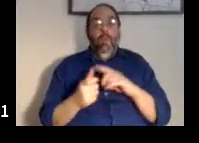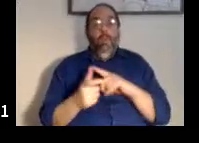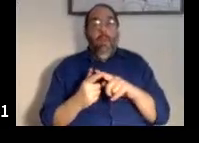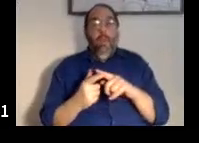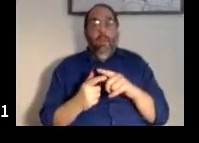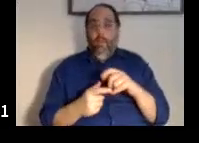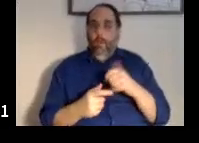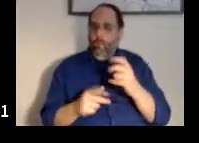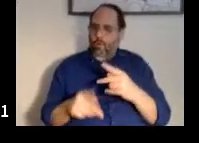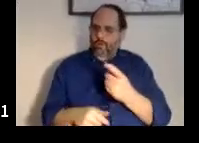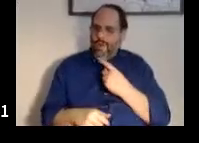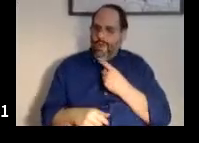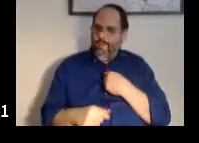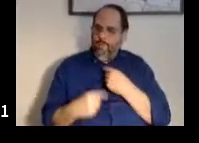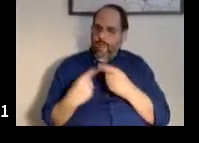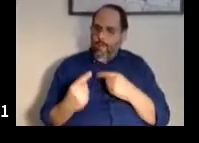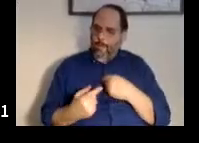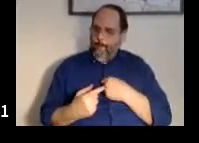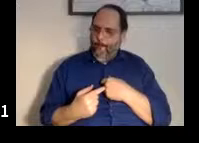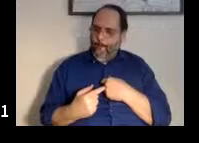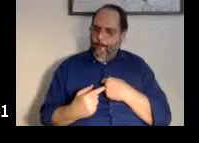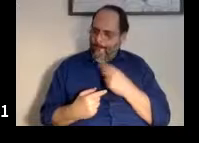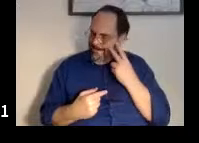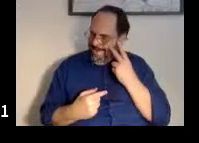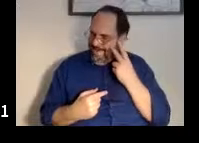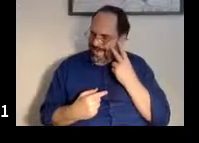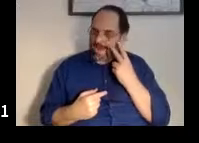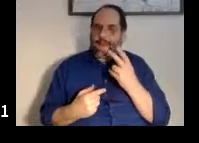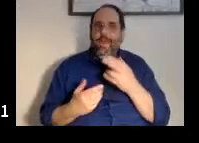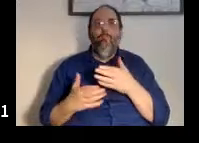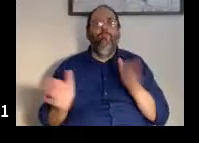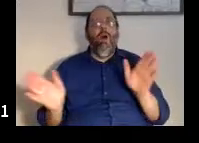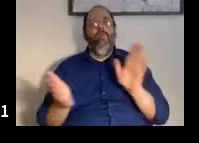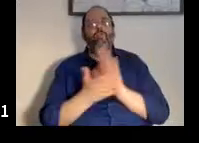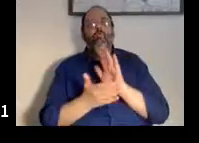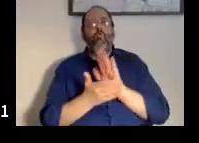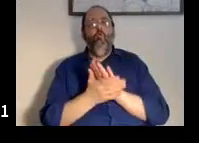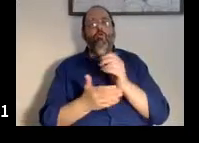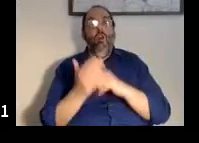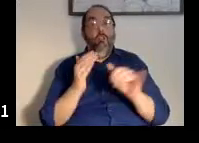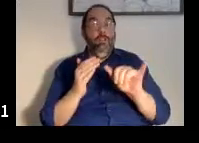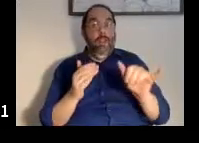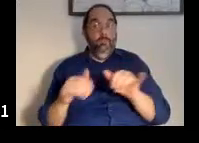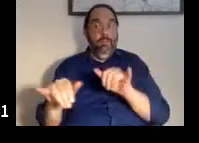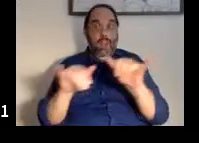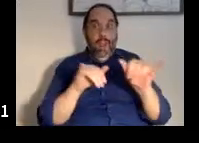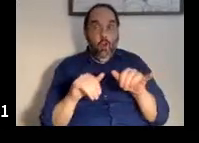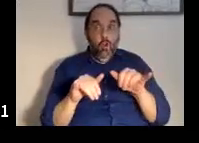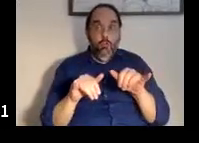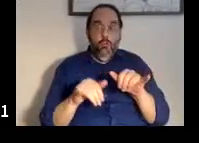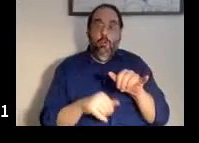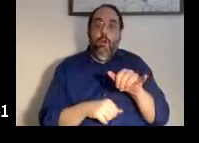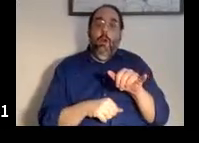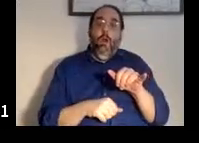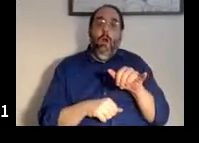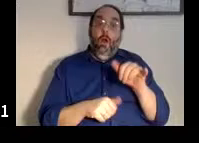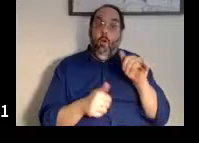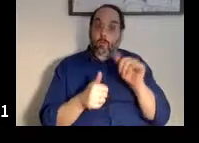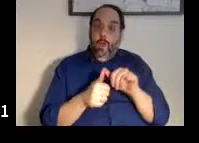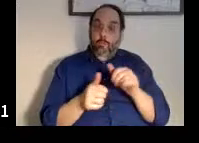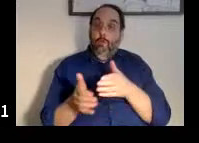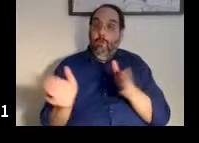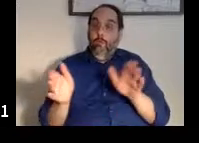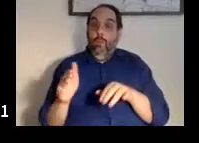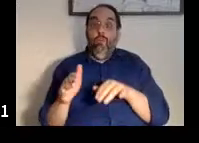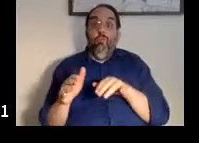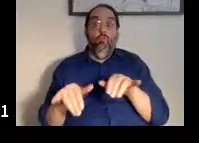A question about, let's see here, public schools under the same standards. Yes, remember, public schools would